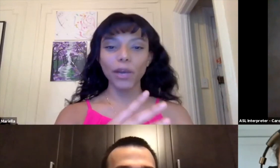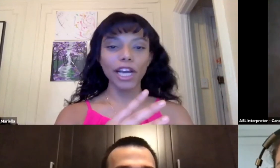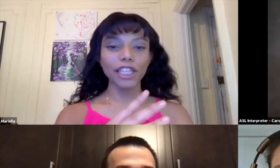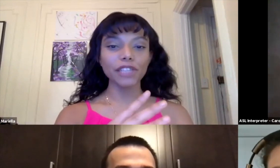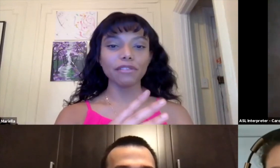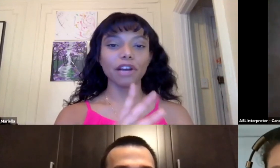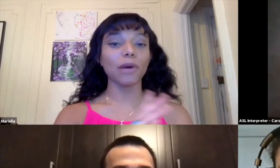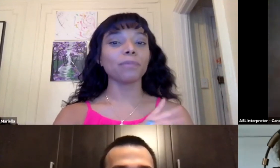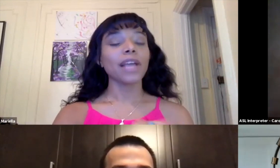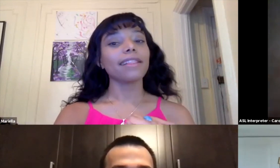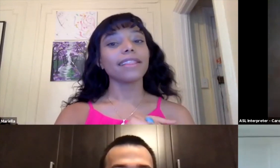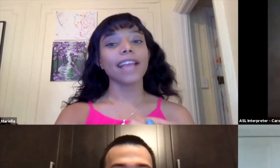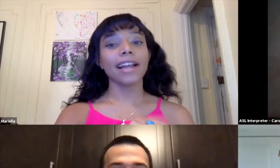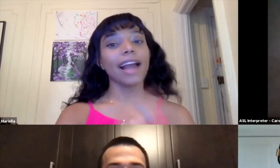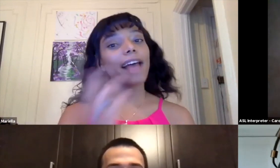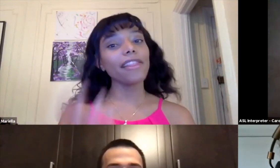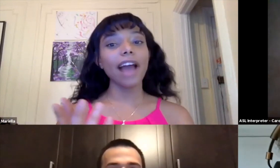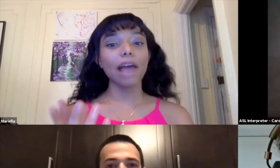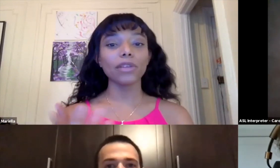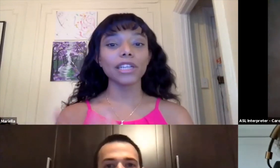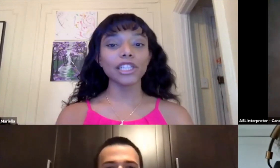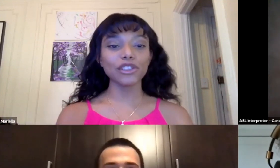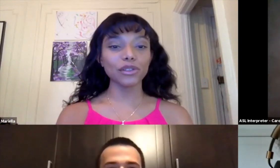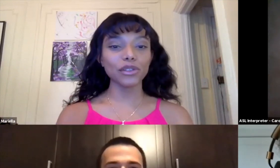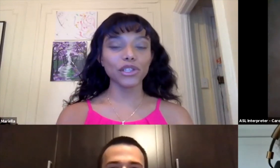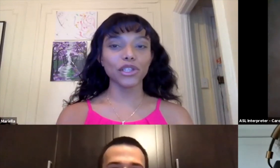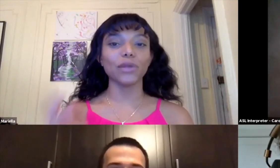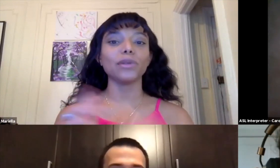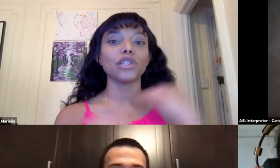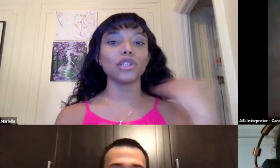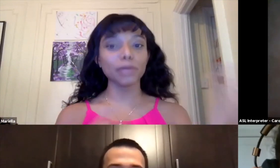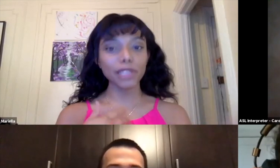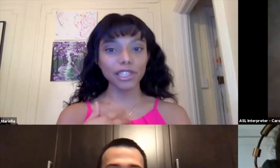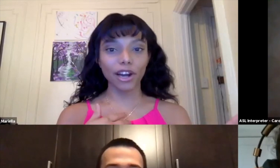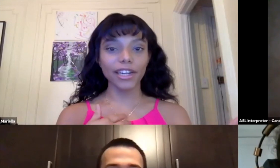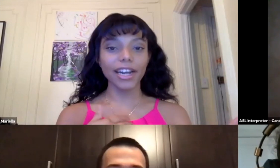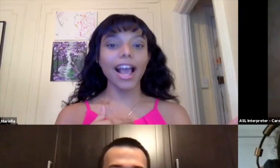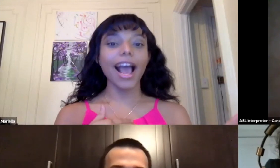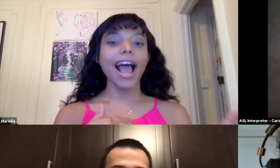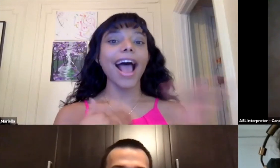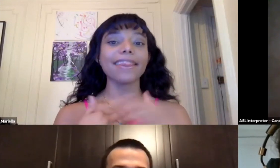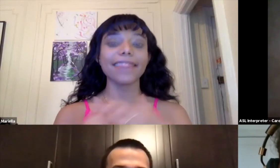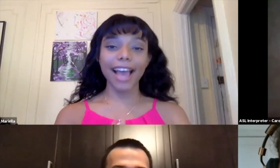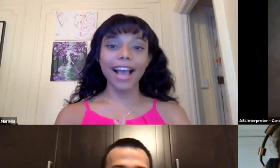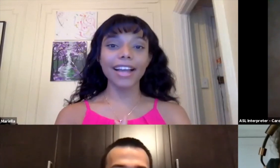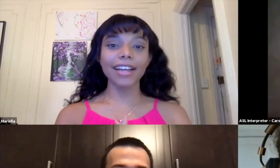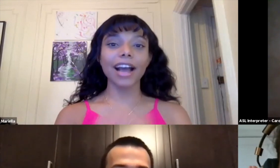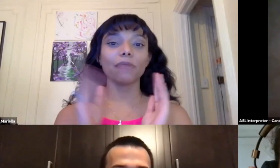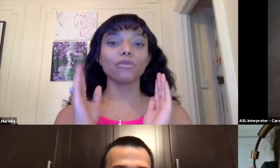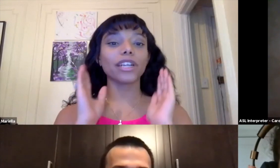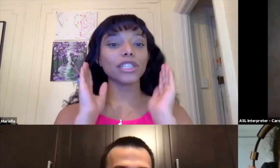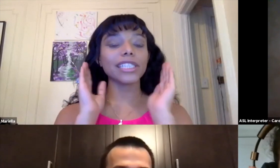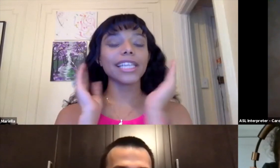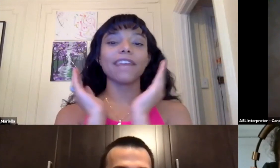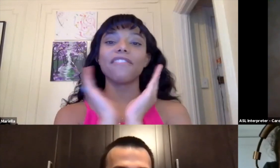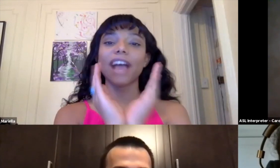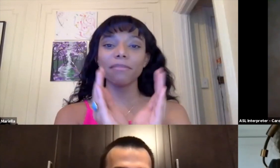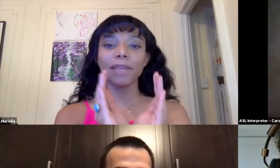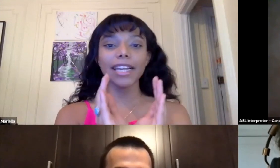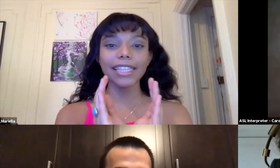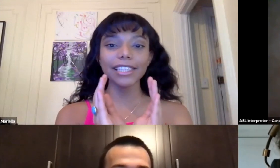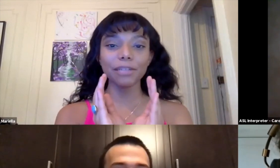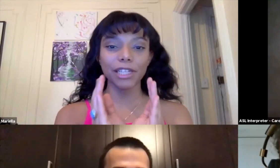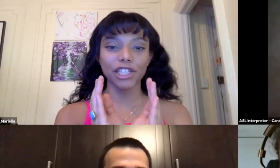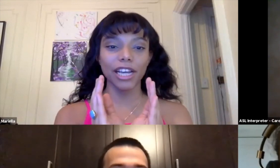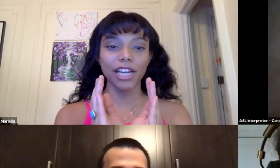do a quick intro, then Heather, I will introduce you, you will start, and then we're going to take a